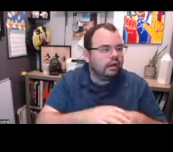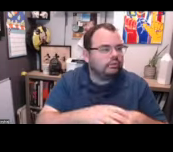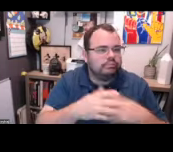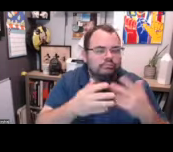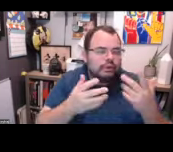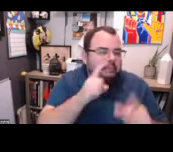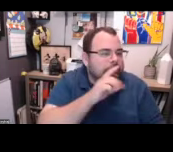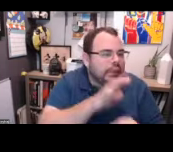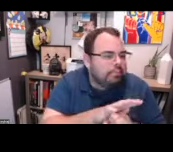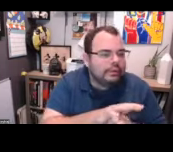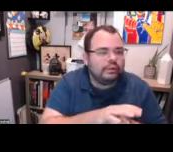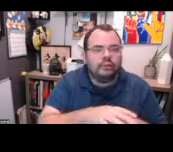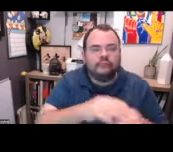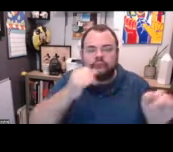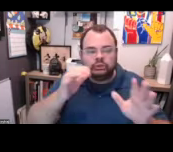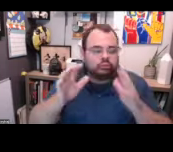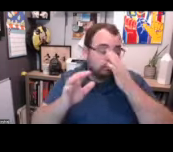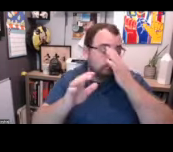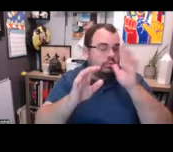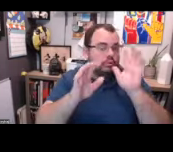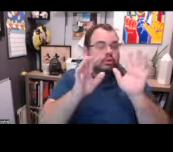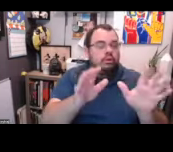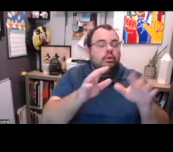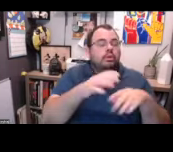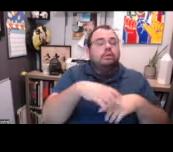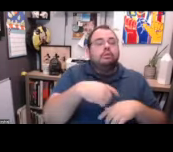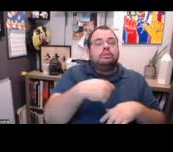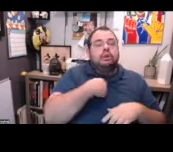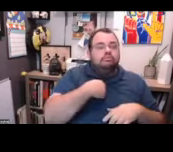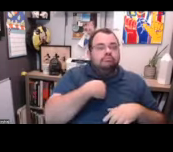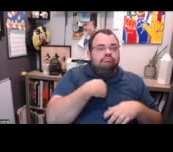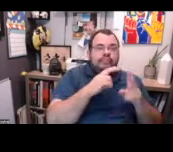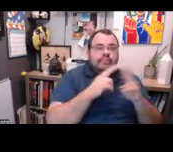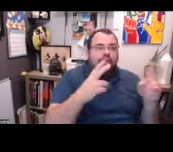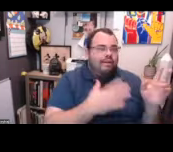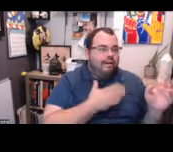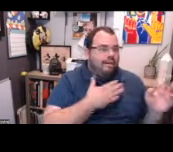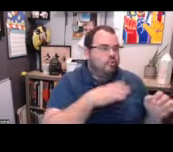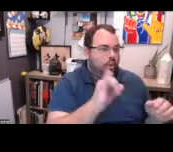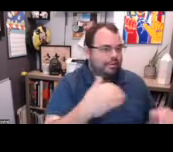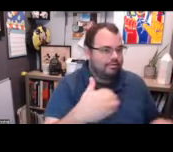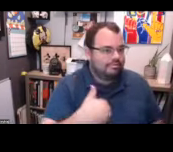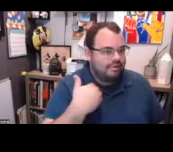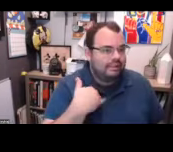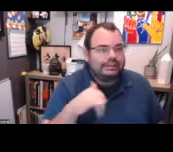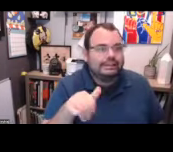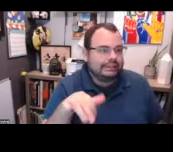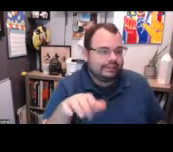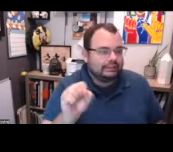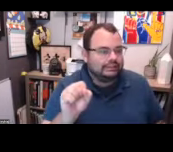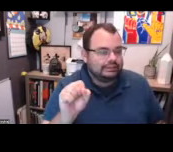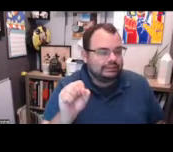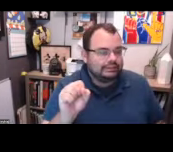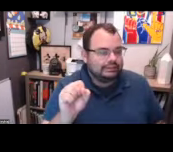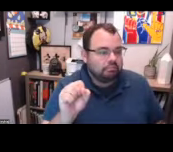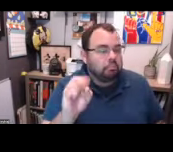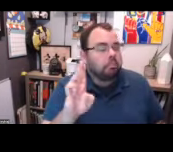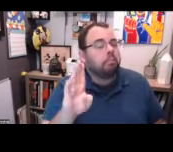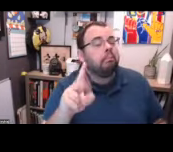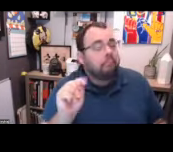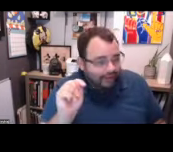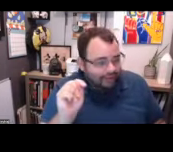experience, and it depends on the commitment that's going to take. I mean, I'm very happy when I got it when I was